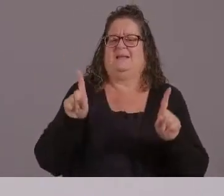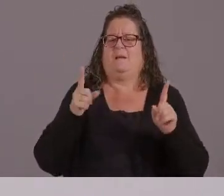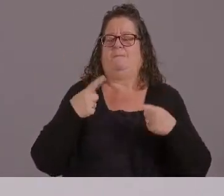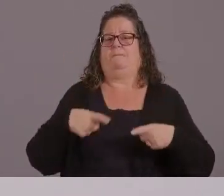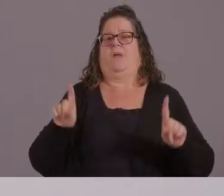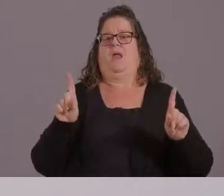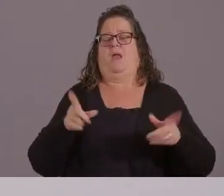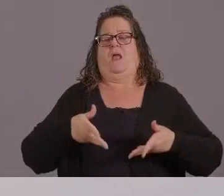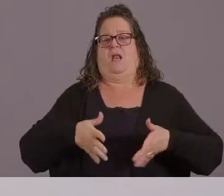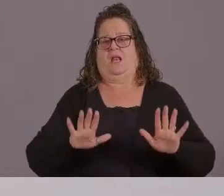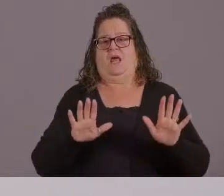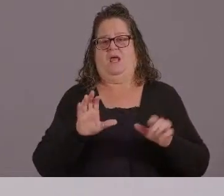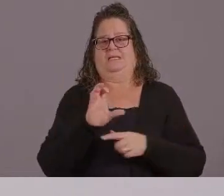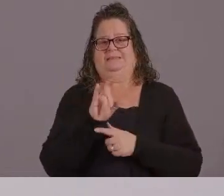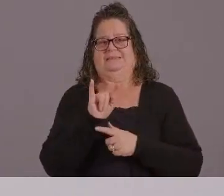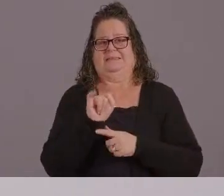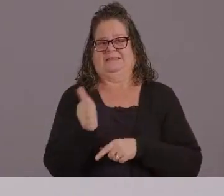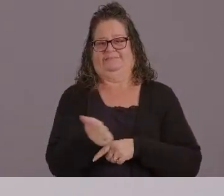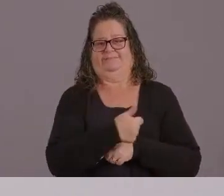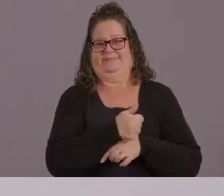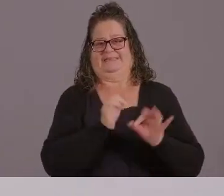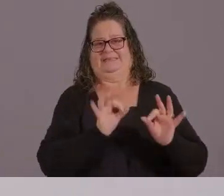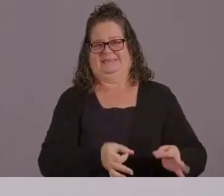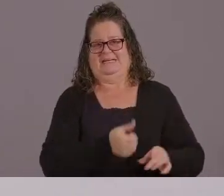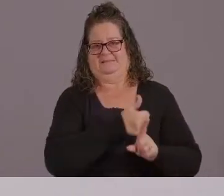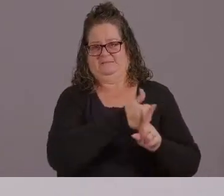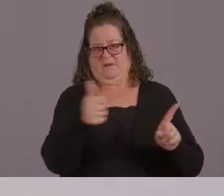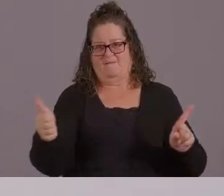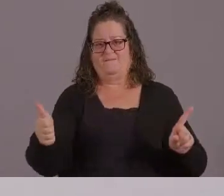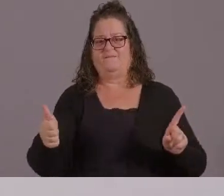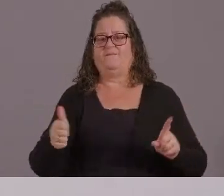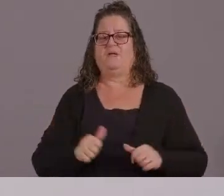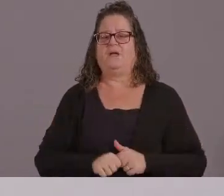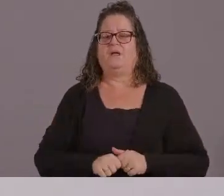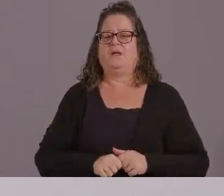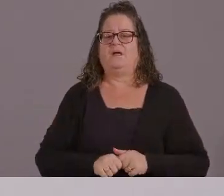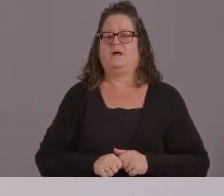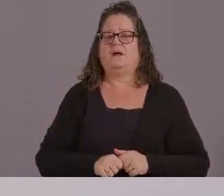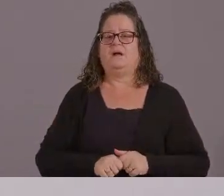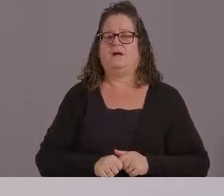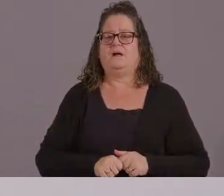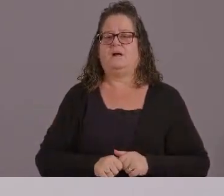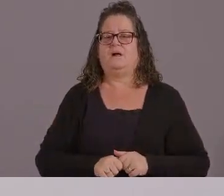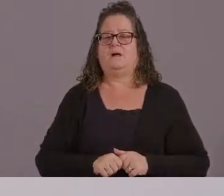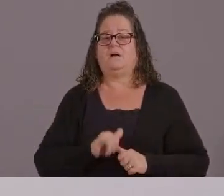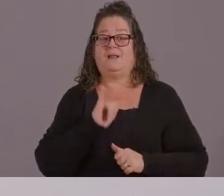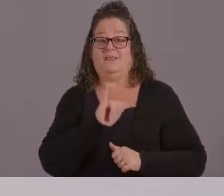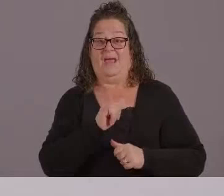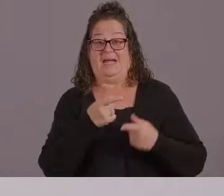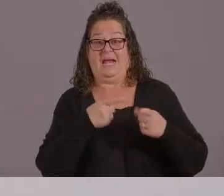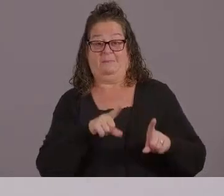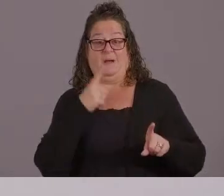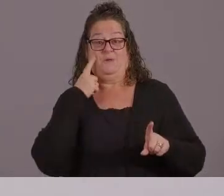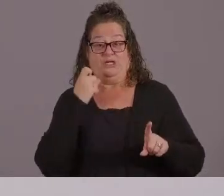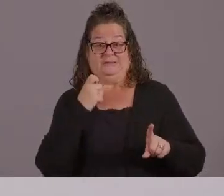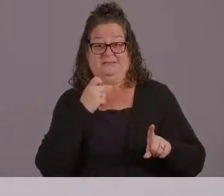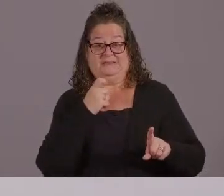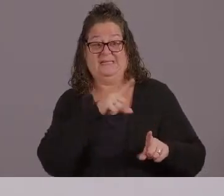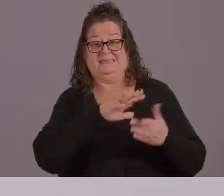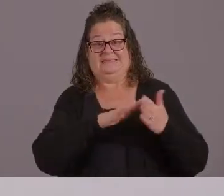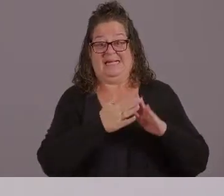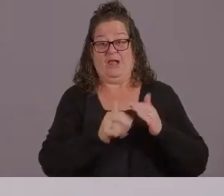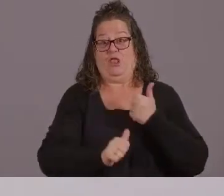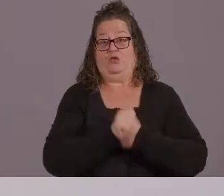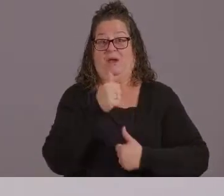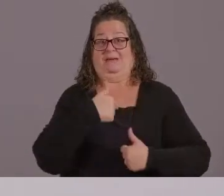control. And that was only after Regina threatened to go to court. Now you've removed that authority. I recognize there's a belief